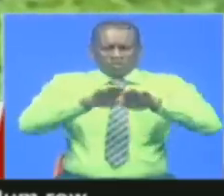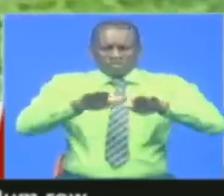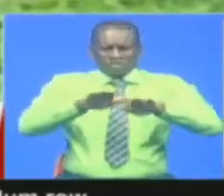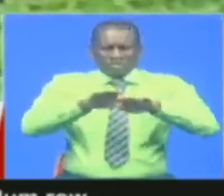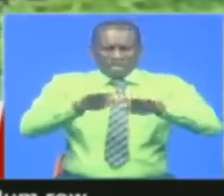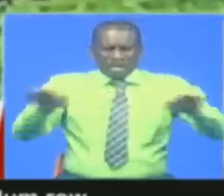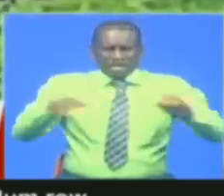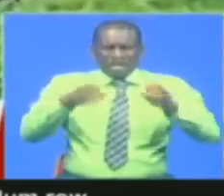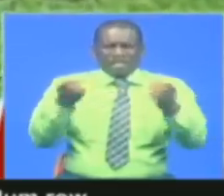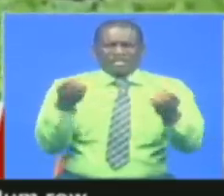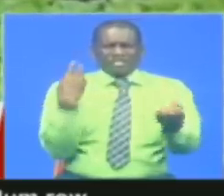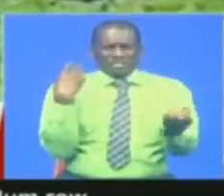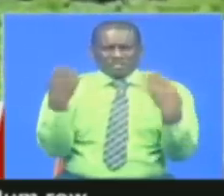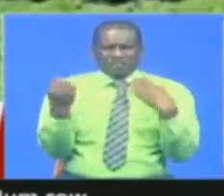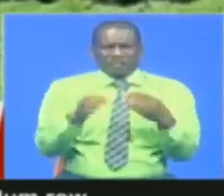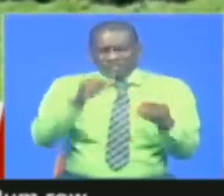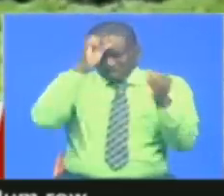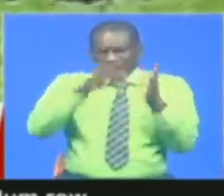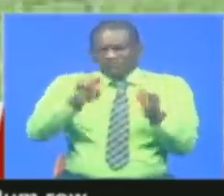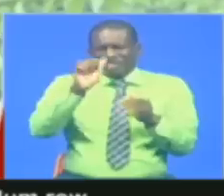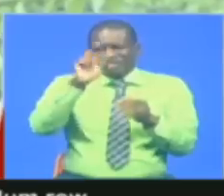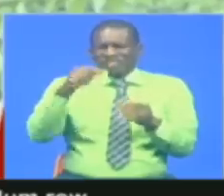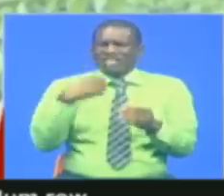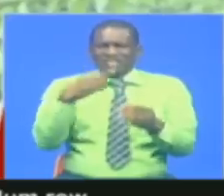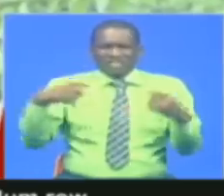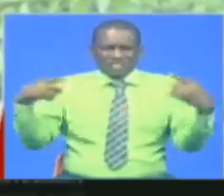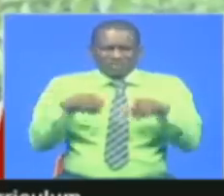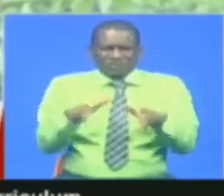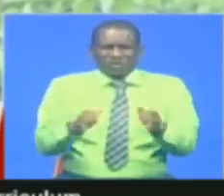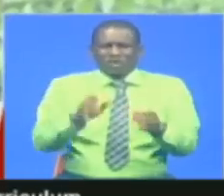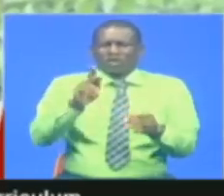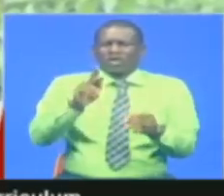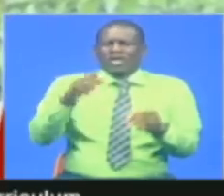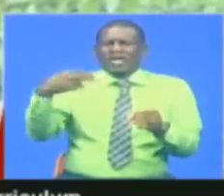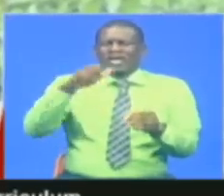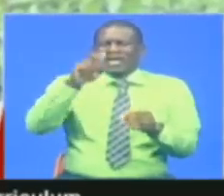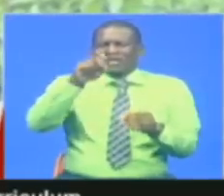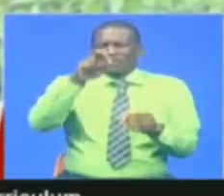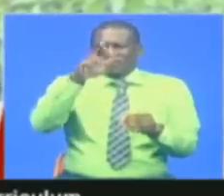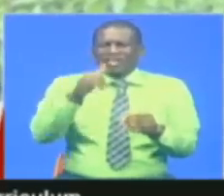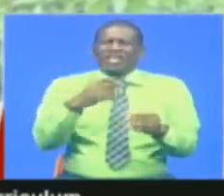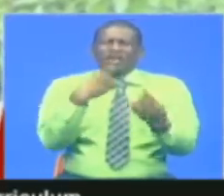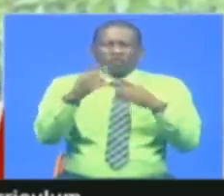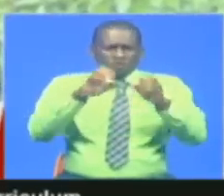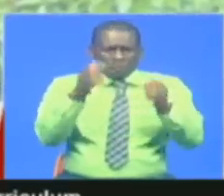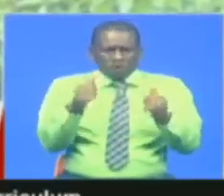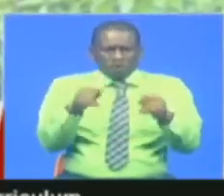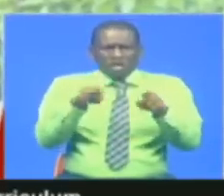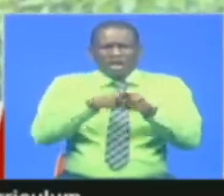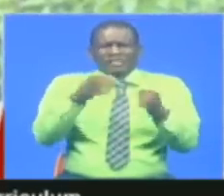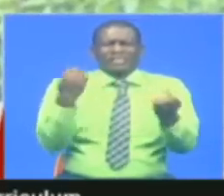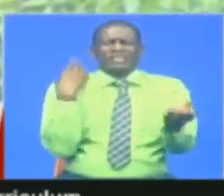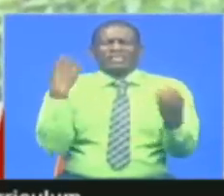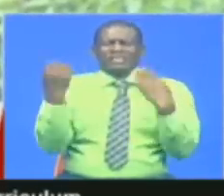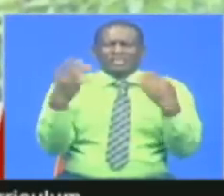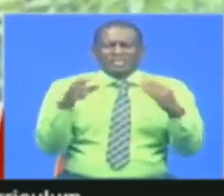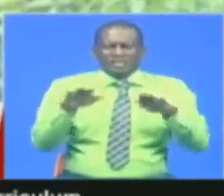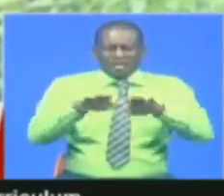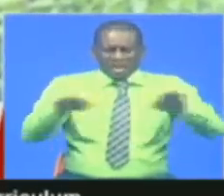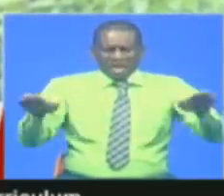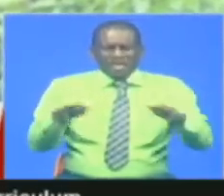Sang says otherwise. Kosgei is yet to speak on the matter, even as his tea plantation faces even